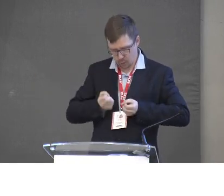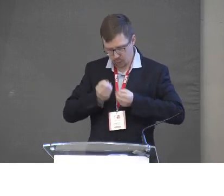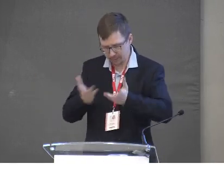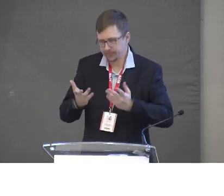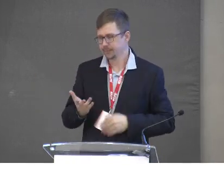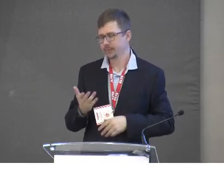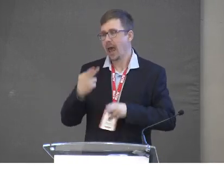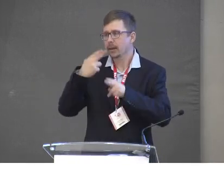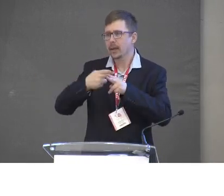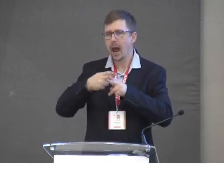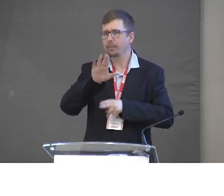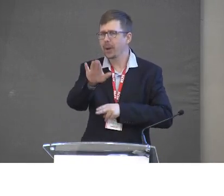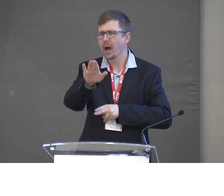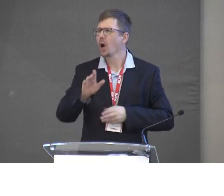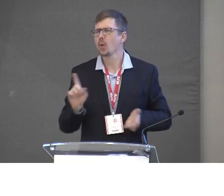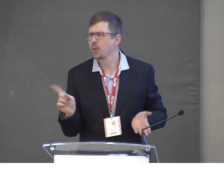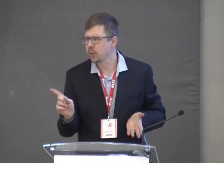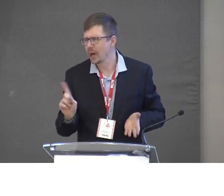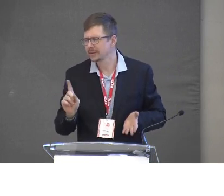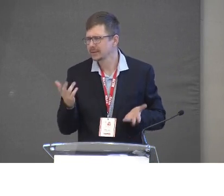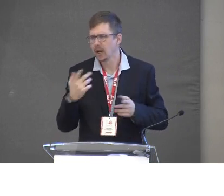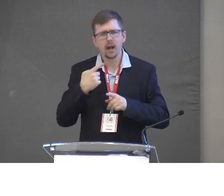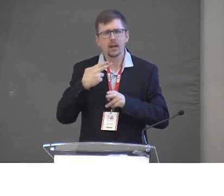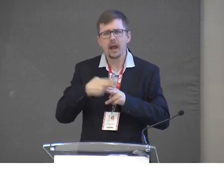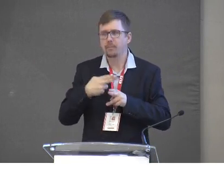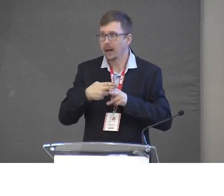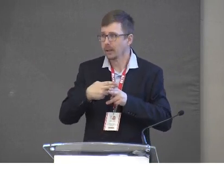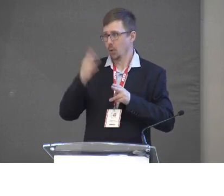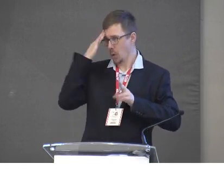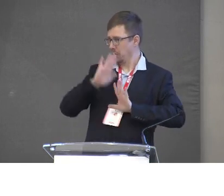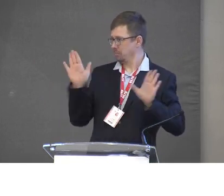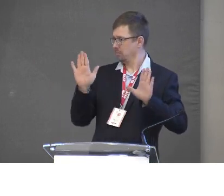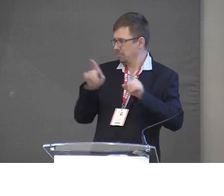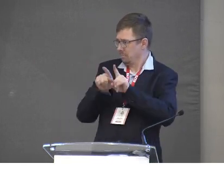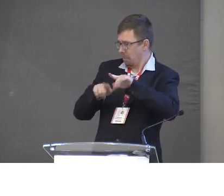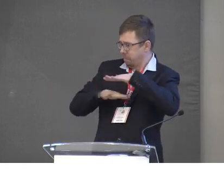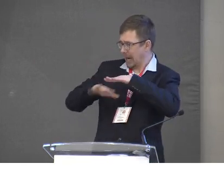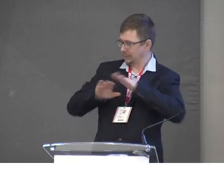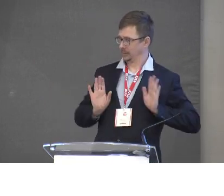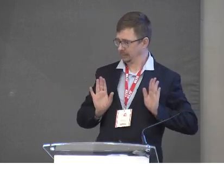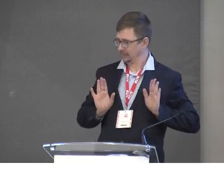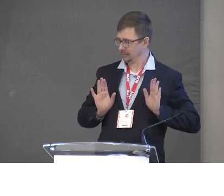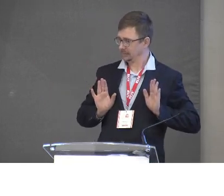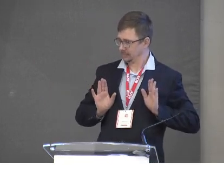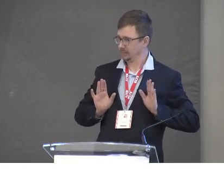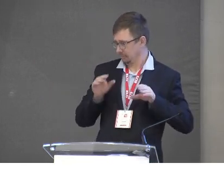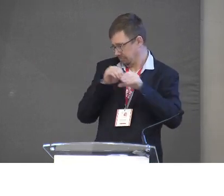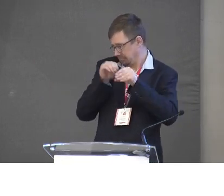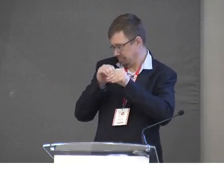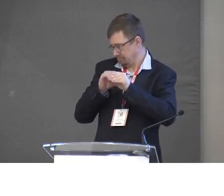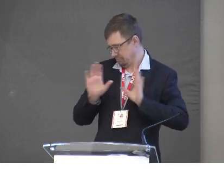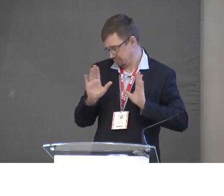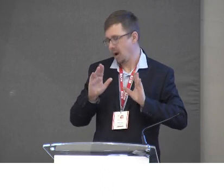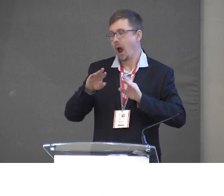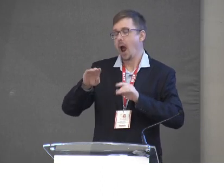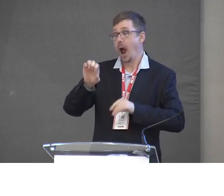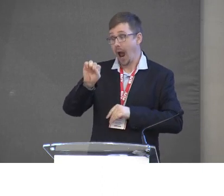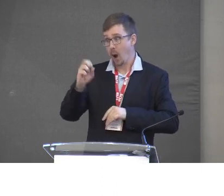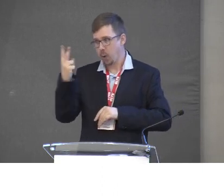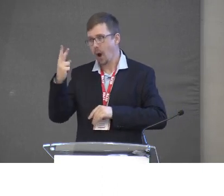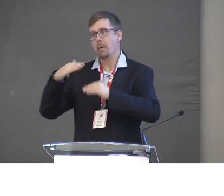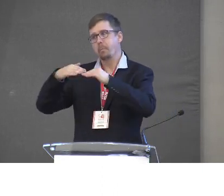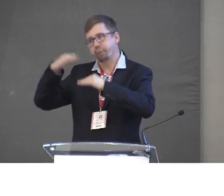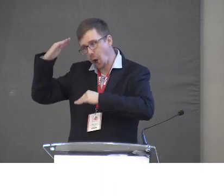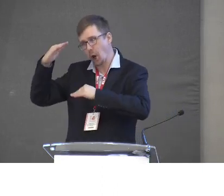A, at the end of A1, the learner needs to be able to ask for the conversation partner's name. Very, very